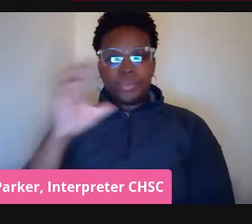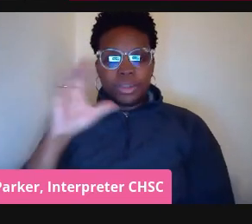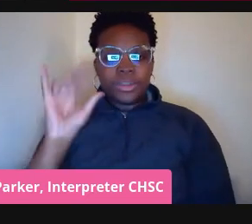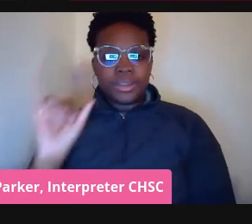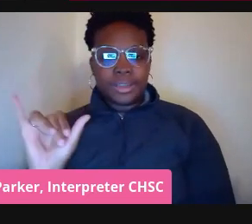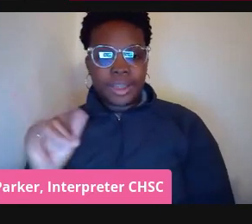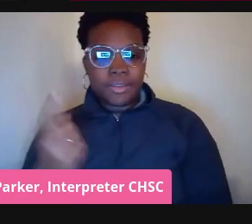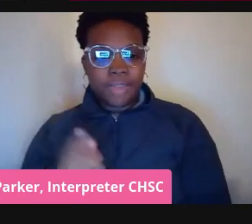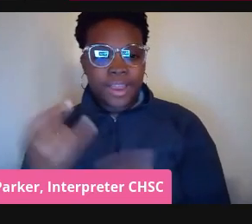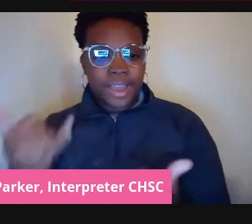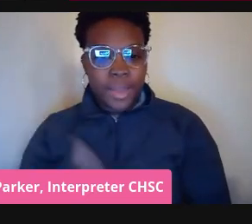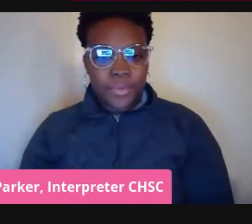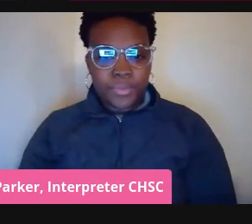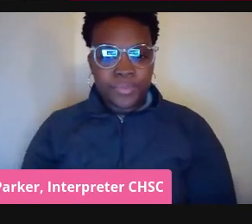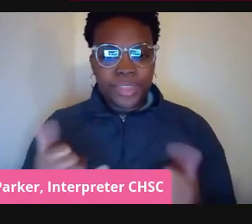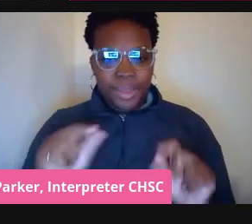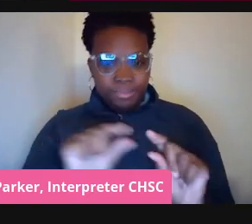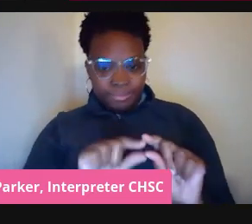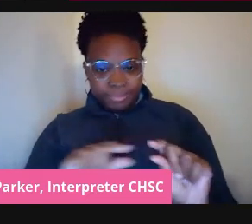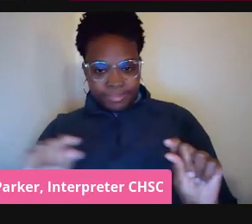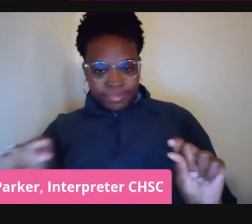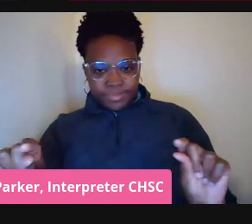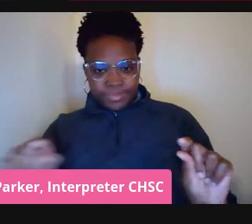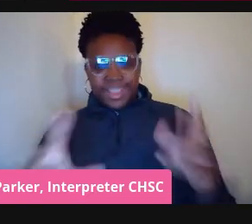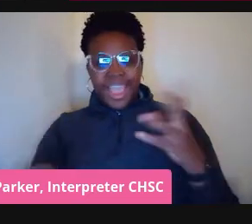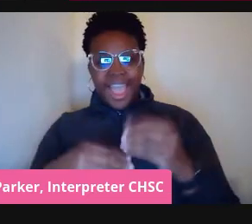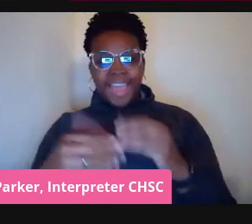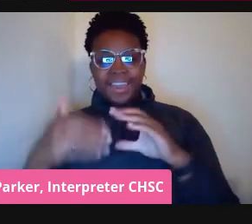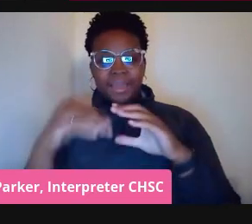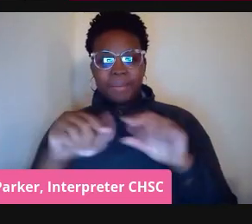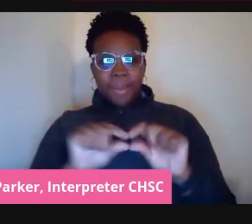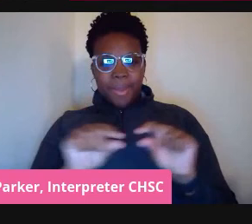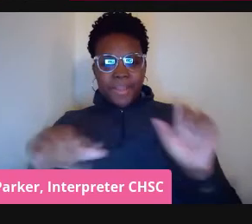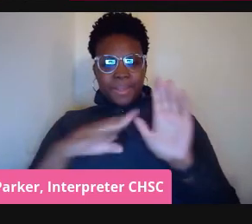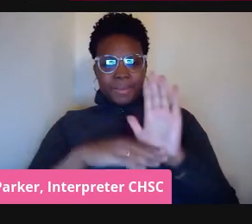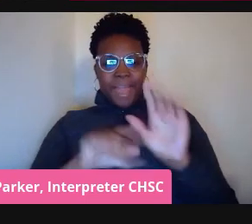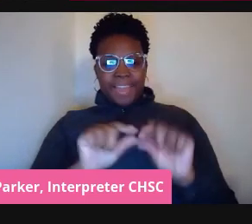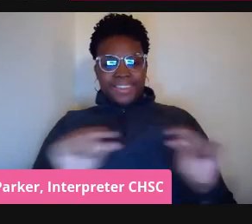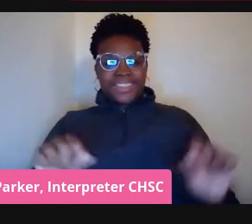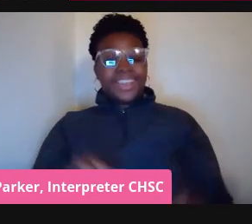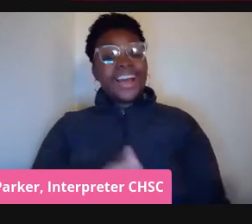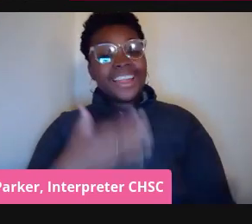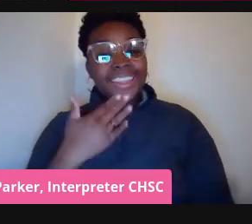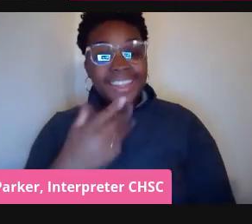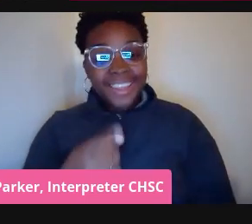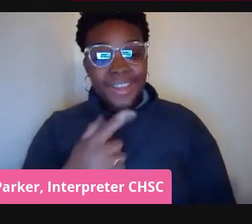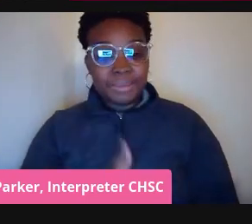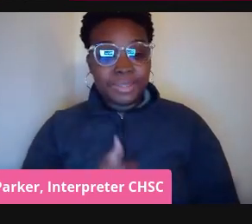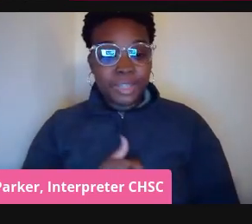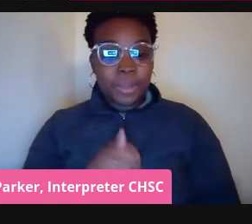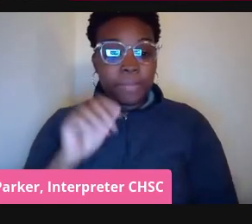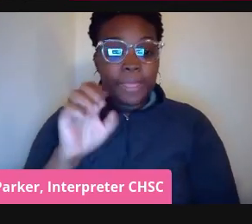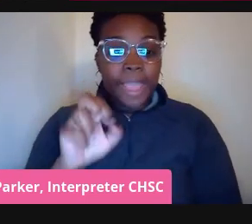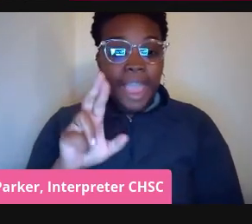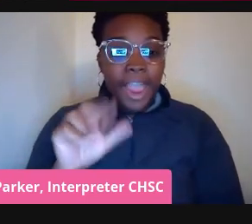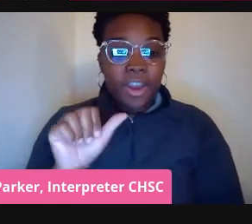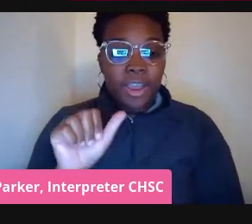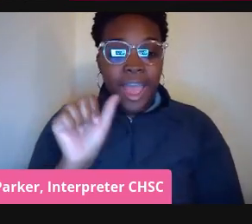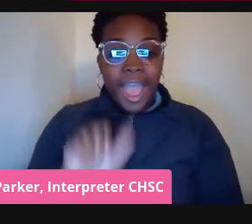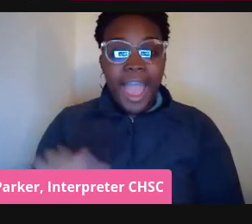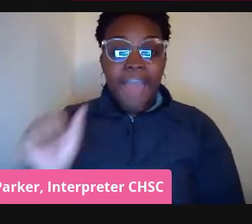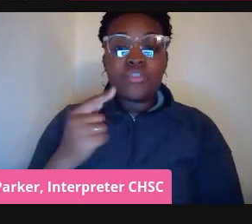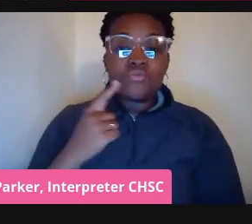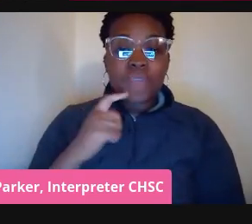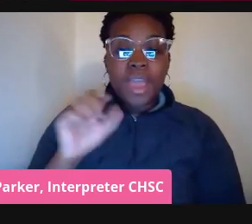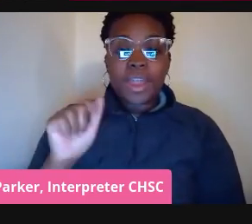now. And there, I added your email on the bottom. Well, thank you. And I'm sorry, it's erica@redalertmovie.com. Movie.com.